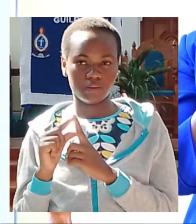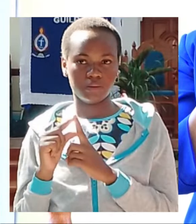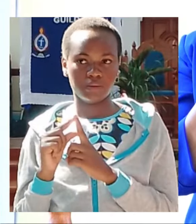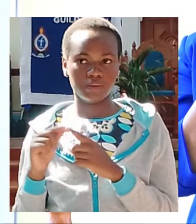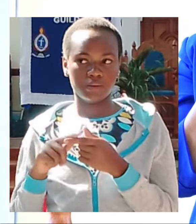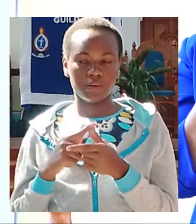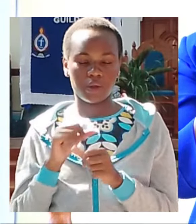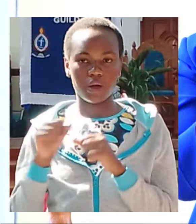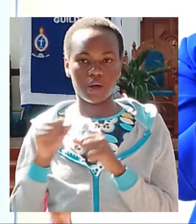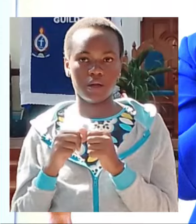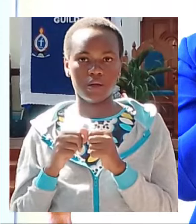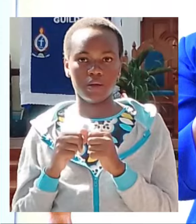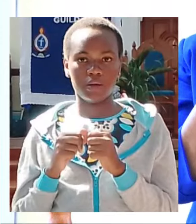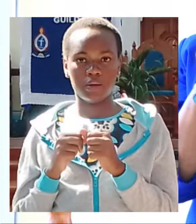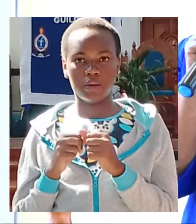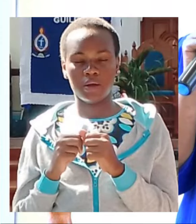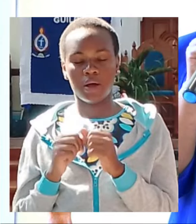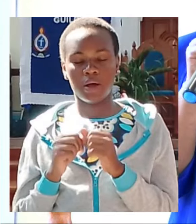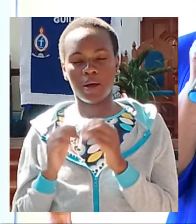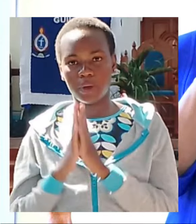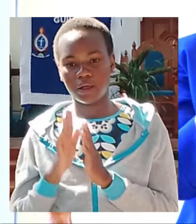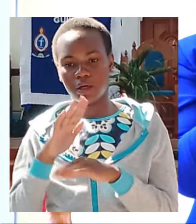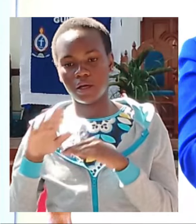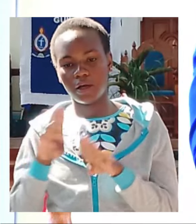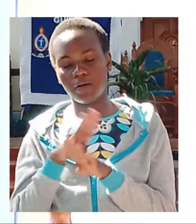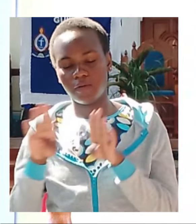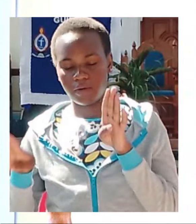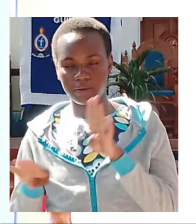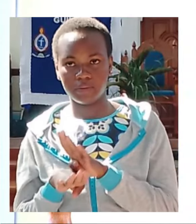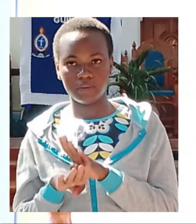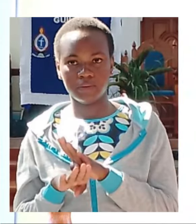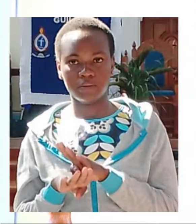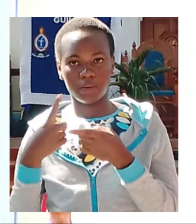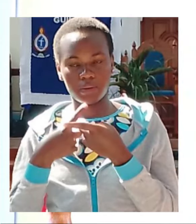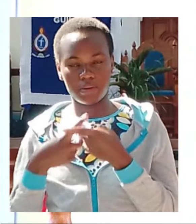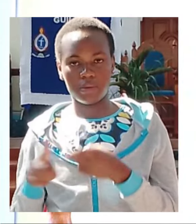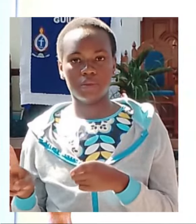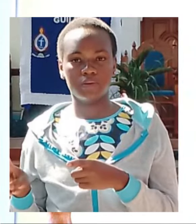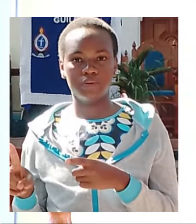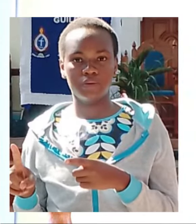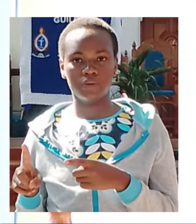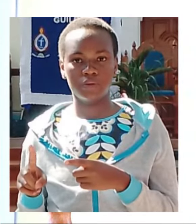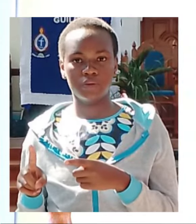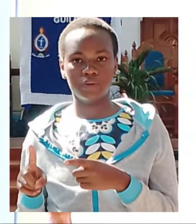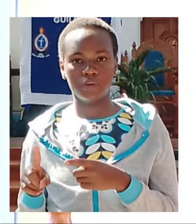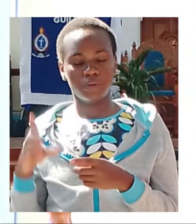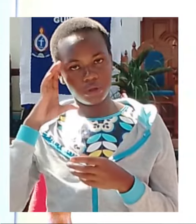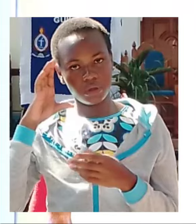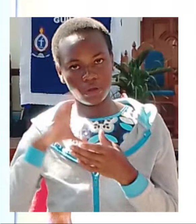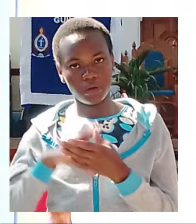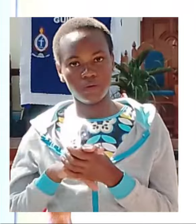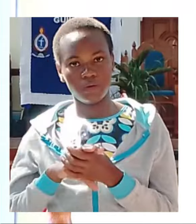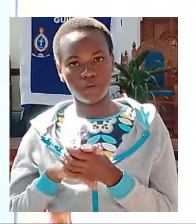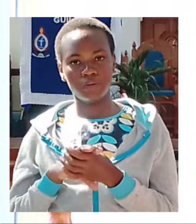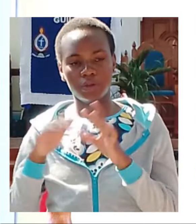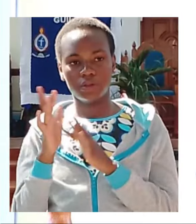There is about knowing about the hymns and the prayers and everything. But Do you believe